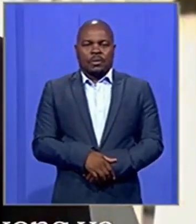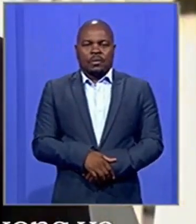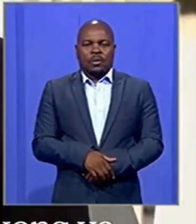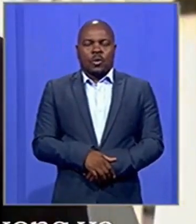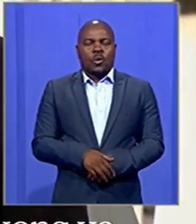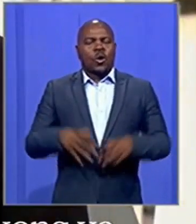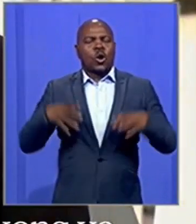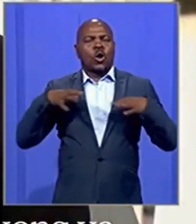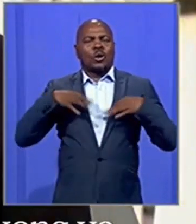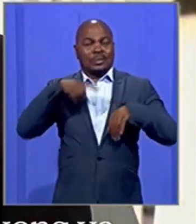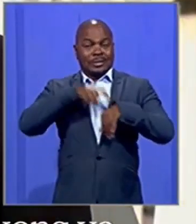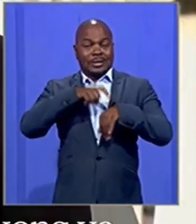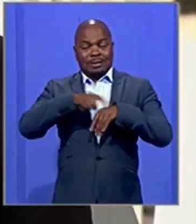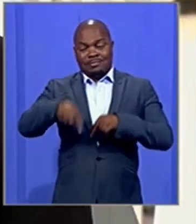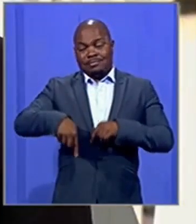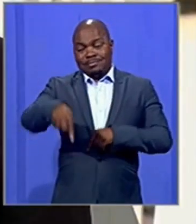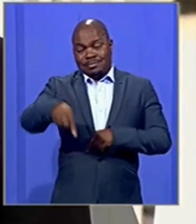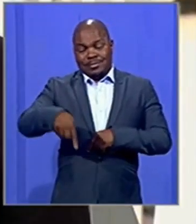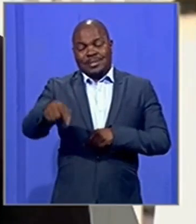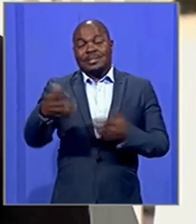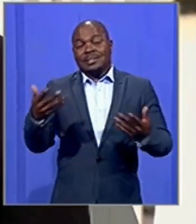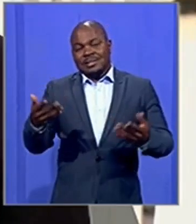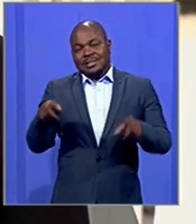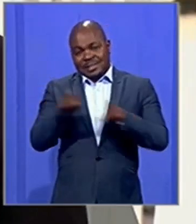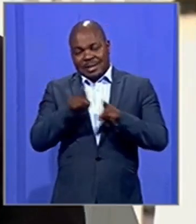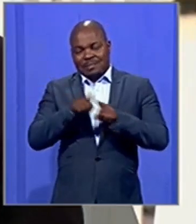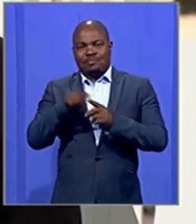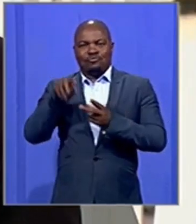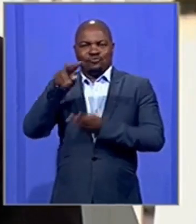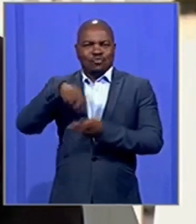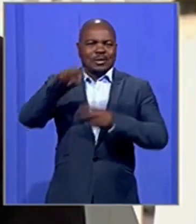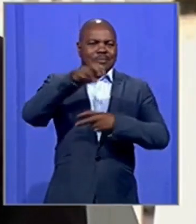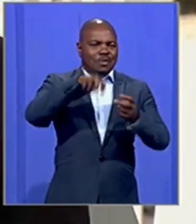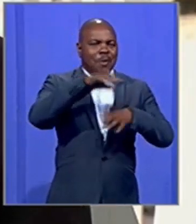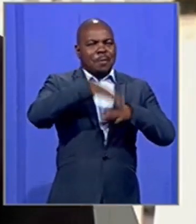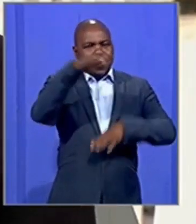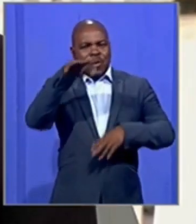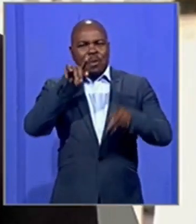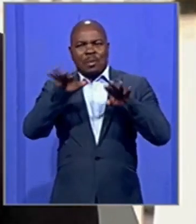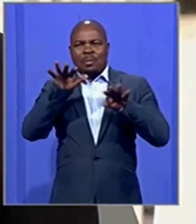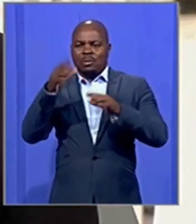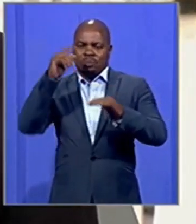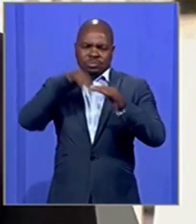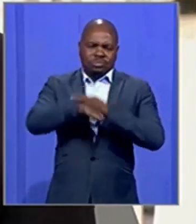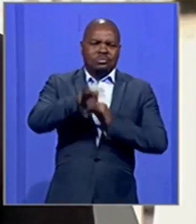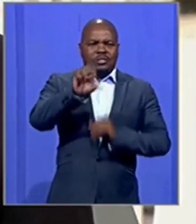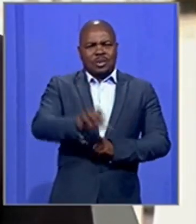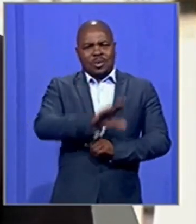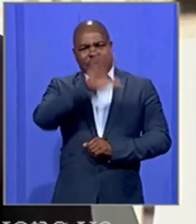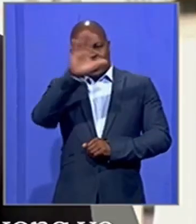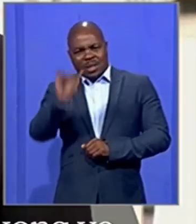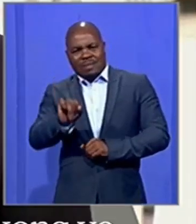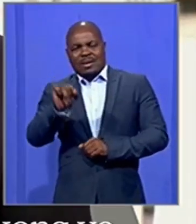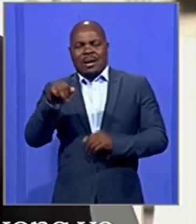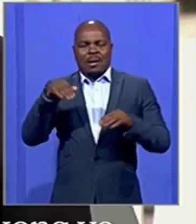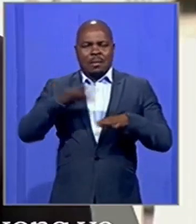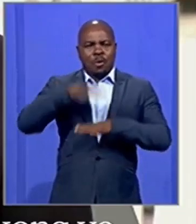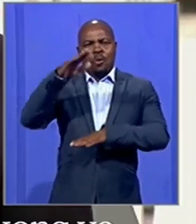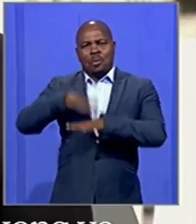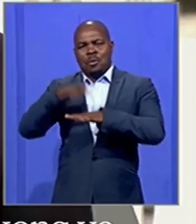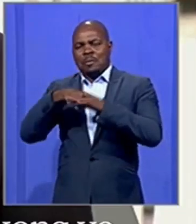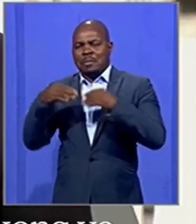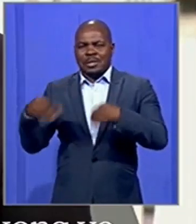also sees a peak in tourism and our ports of entry become a lot busier than